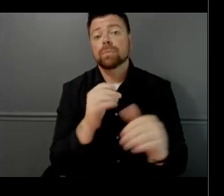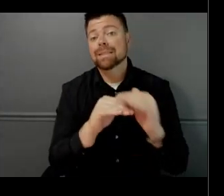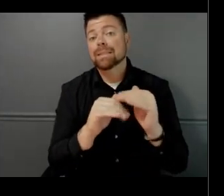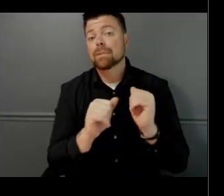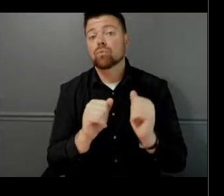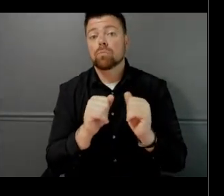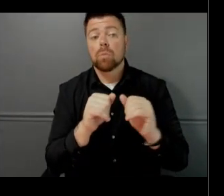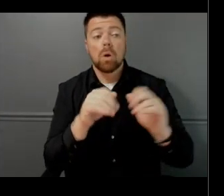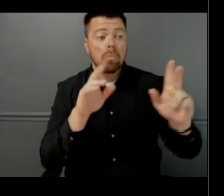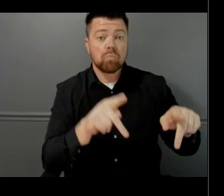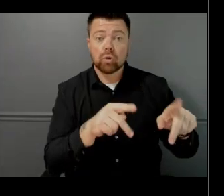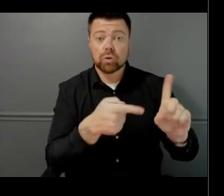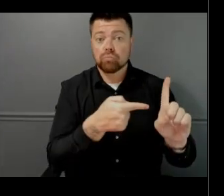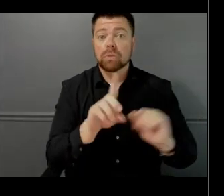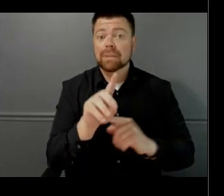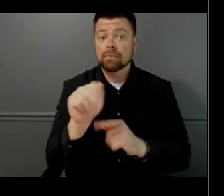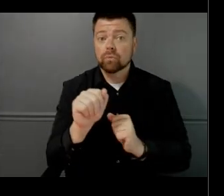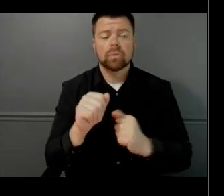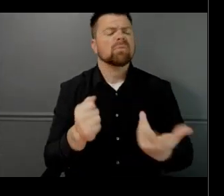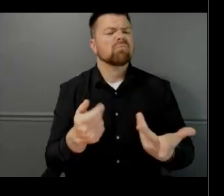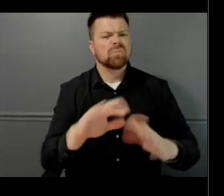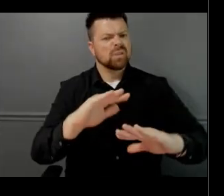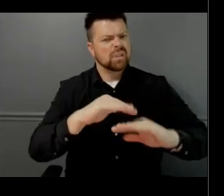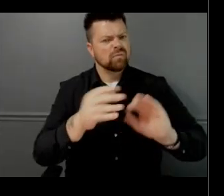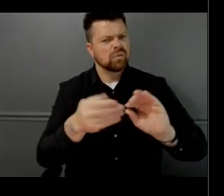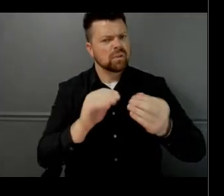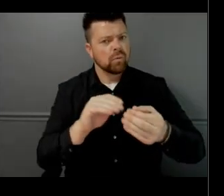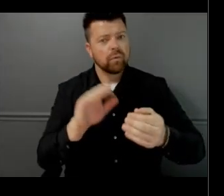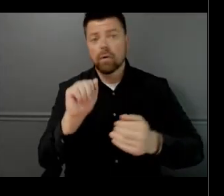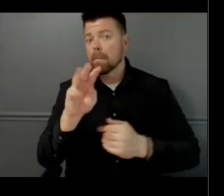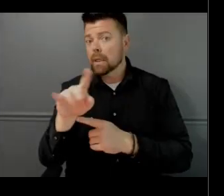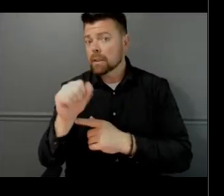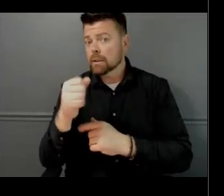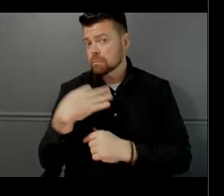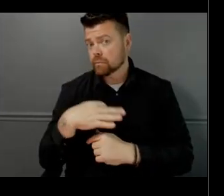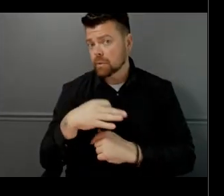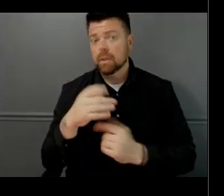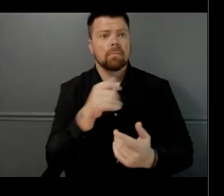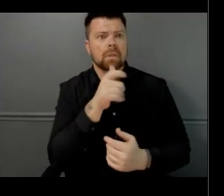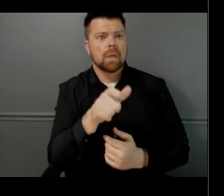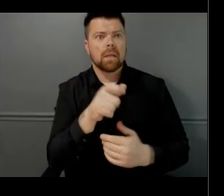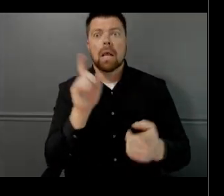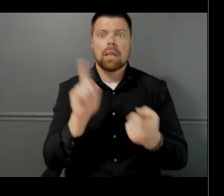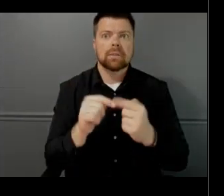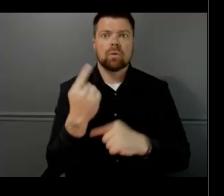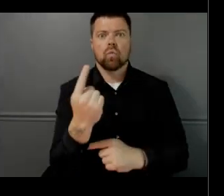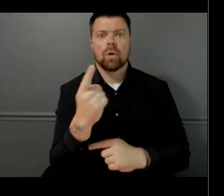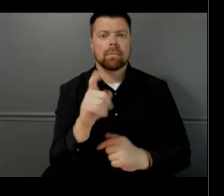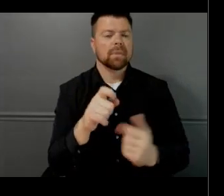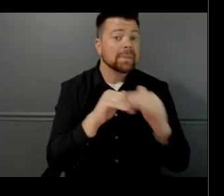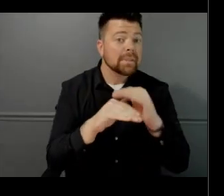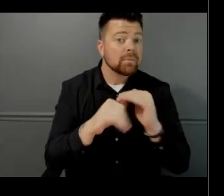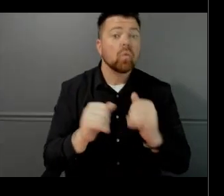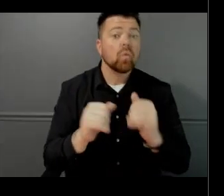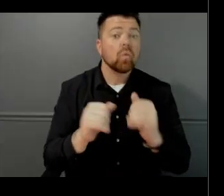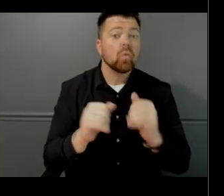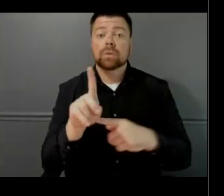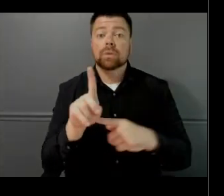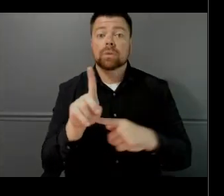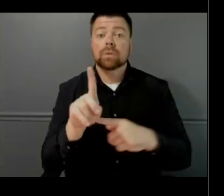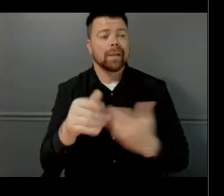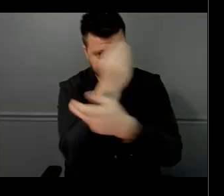disabilities. A sufficient number of amenities, but not less than one, must be accessible for persons with disabilities. That